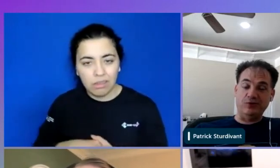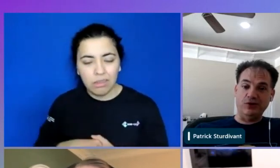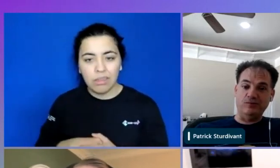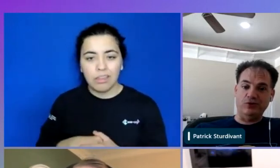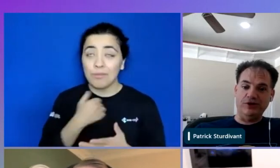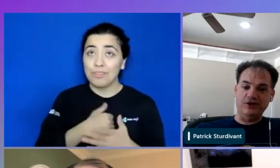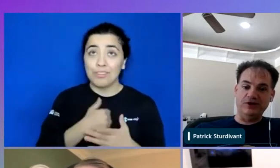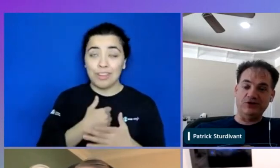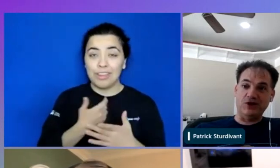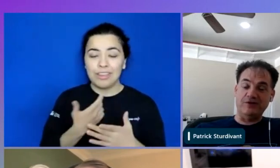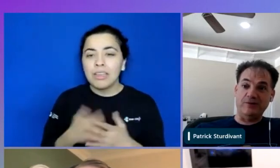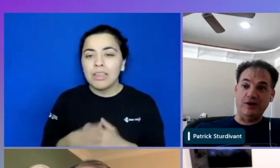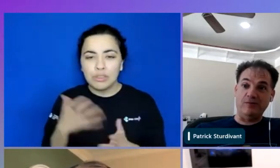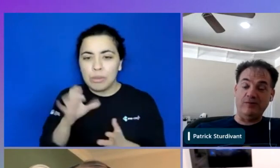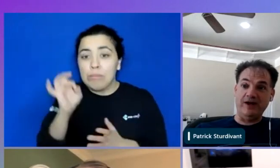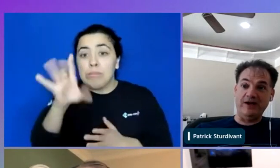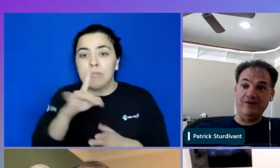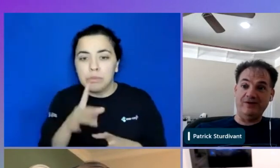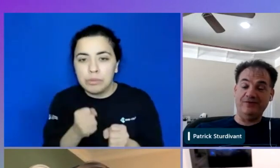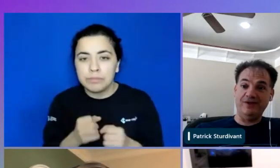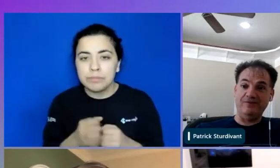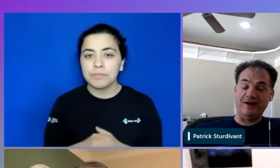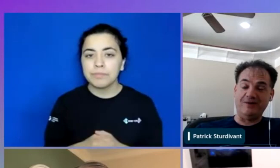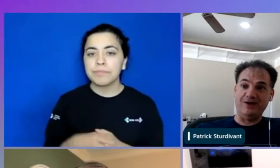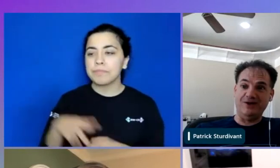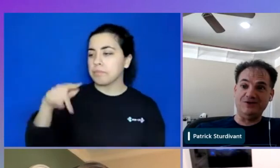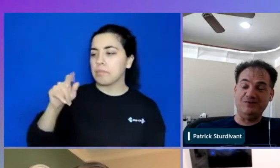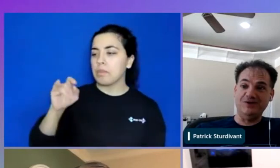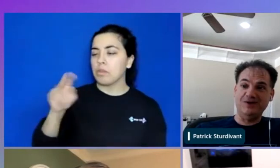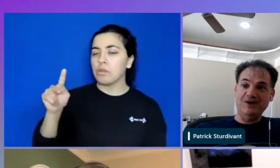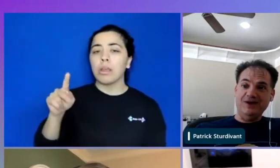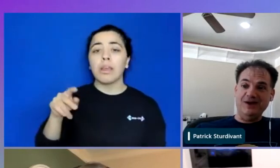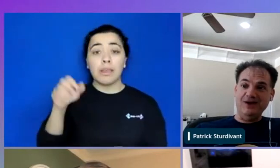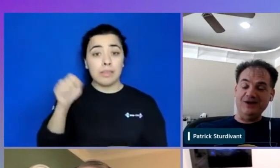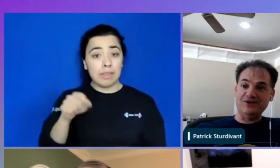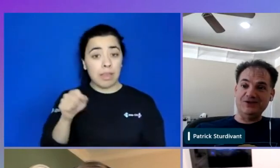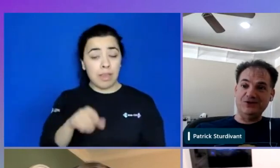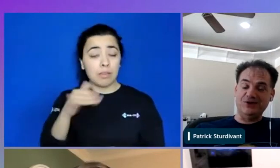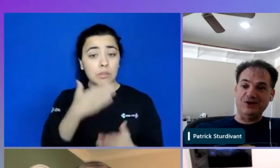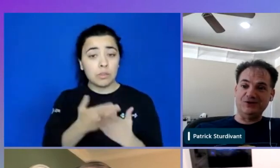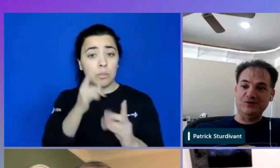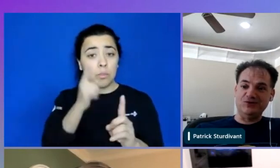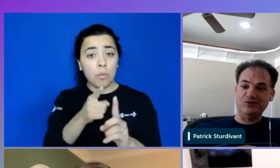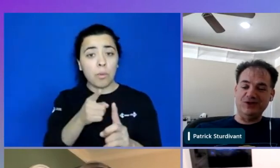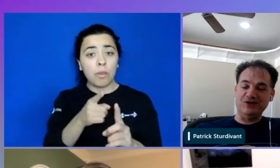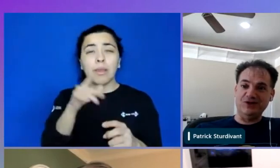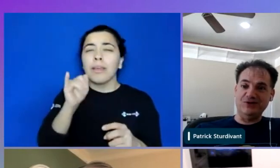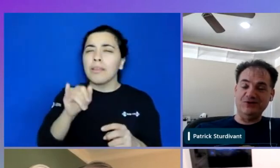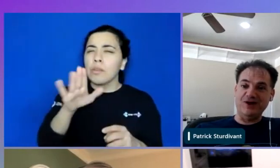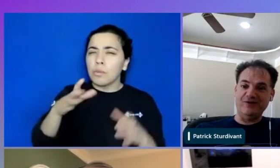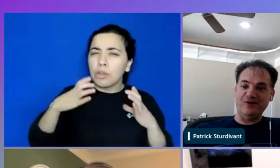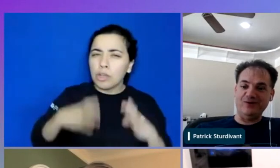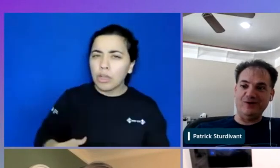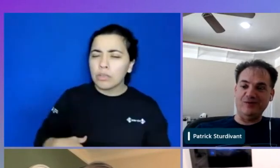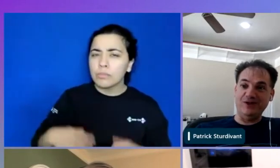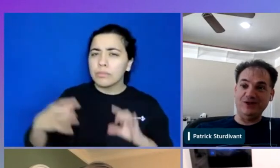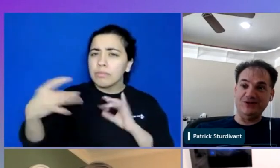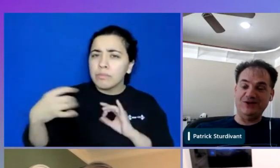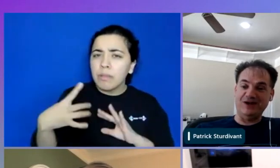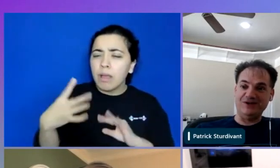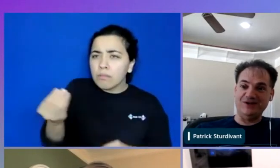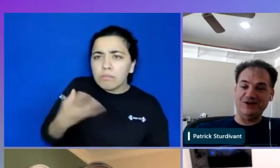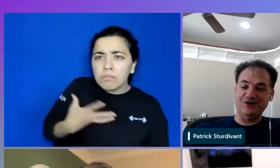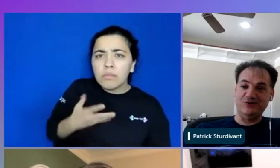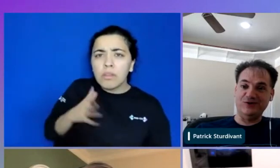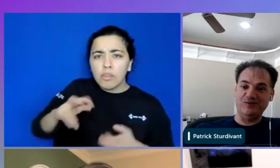is an important point, and you solve that problem by having a feedback mechanism and Yeah. listen to your customers when they tell you they're having a problem. That's how